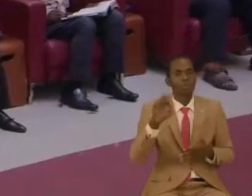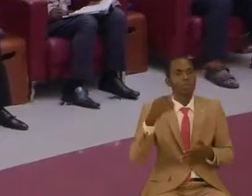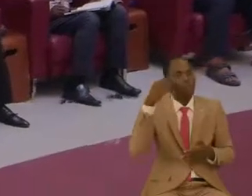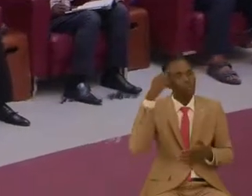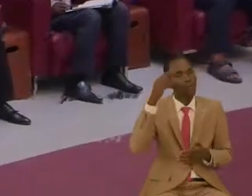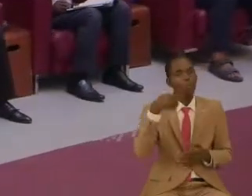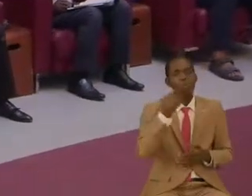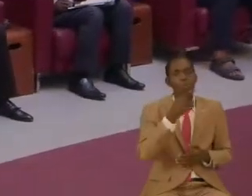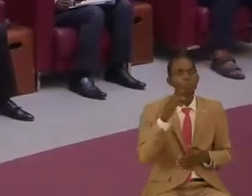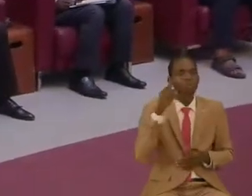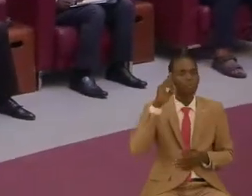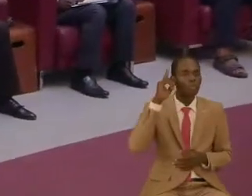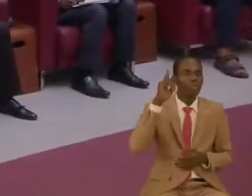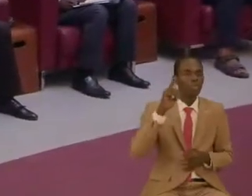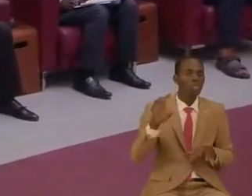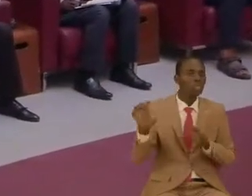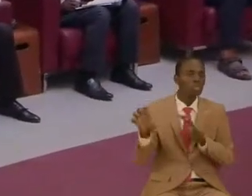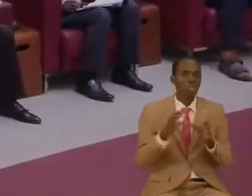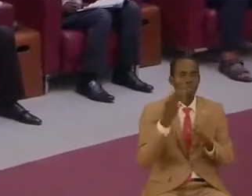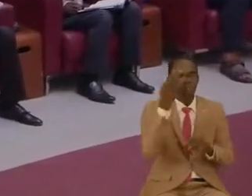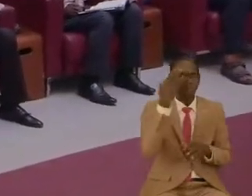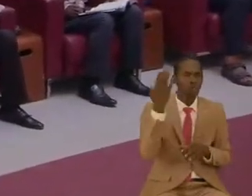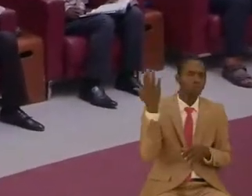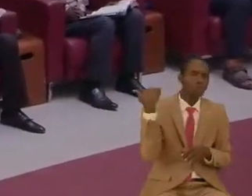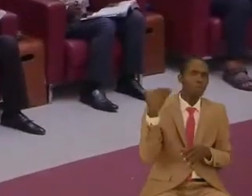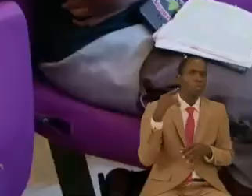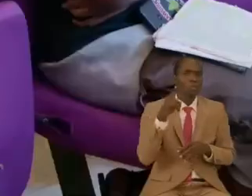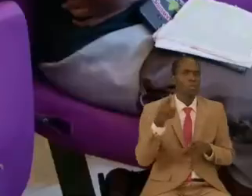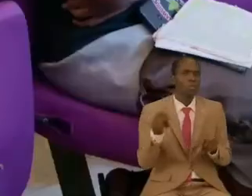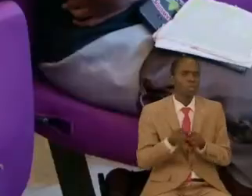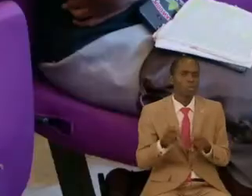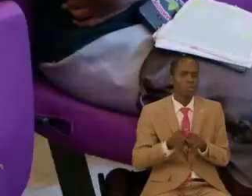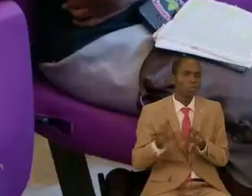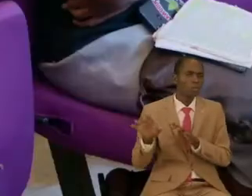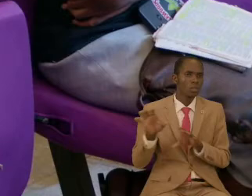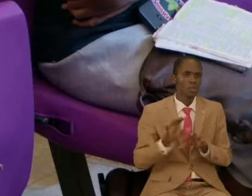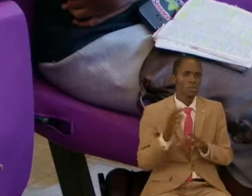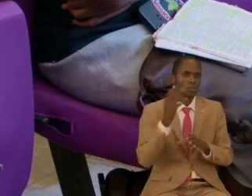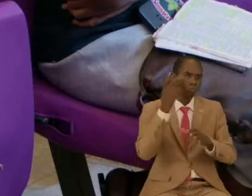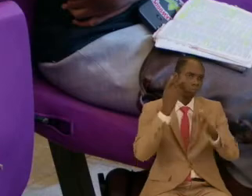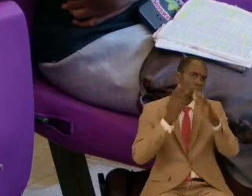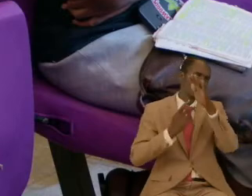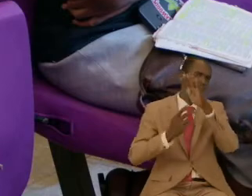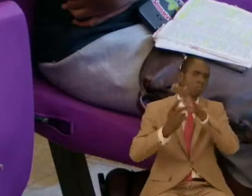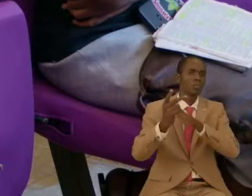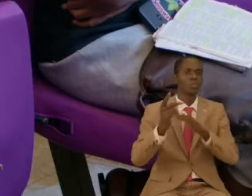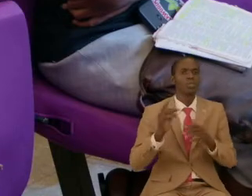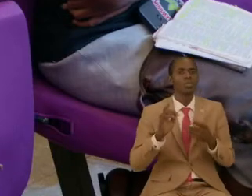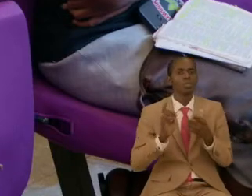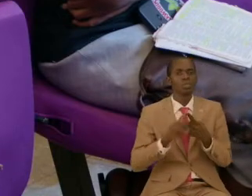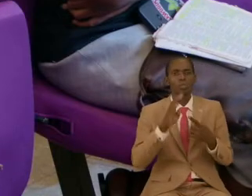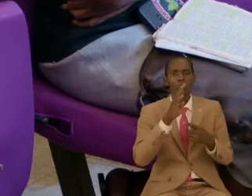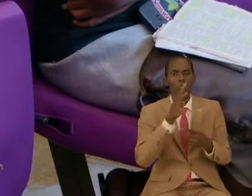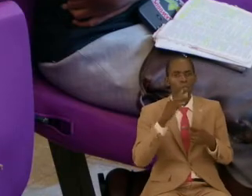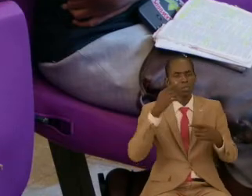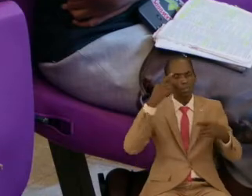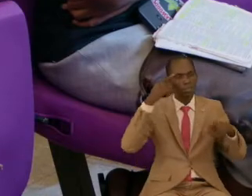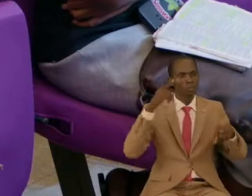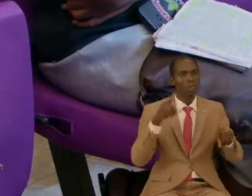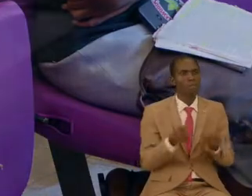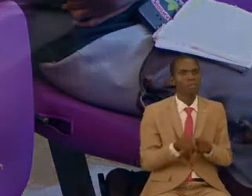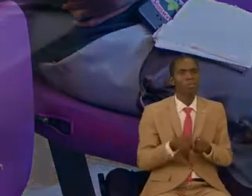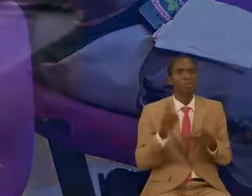29. For whom he did foreknow, he also did predestinate to be conformed to